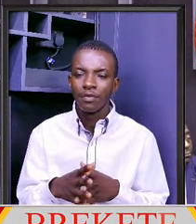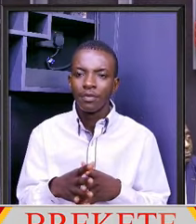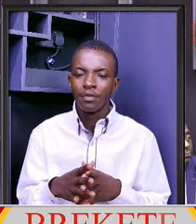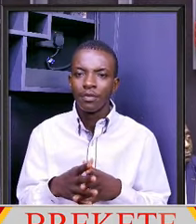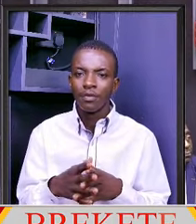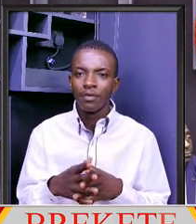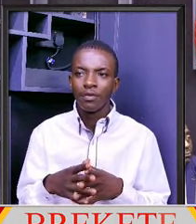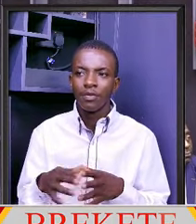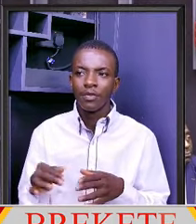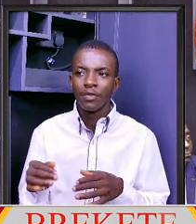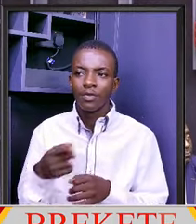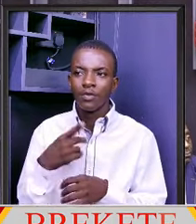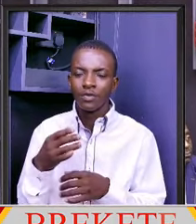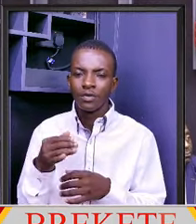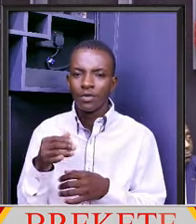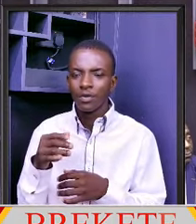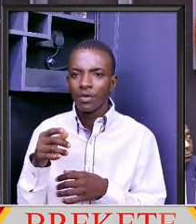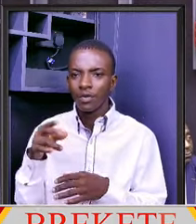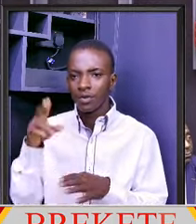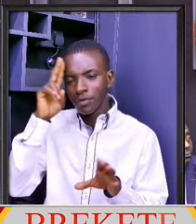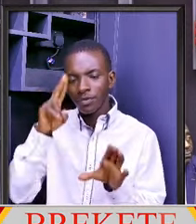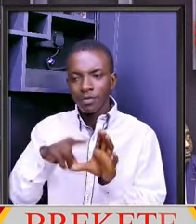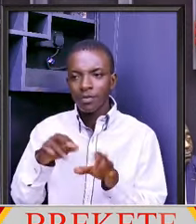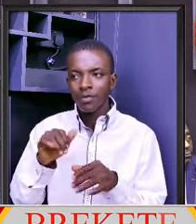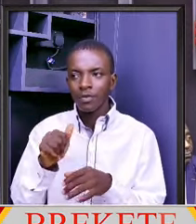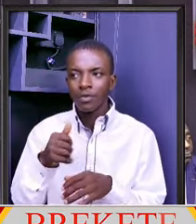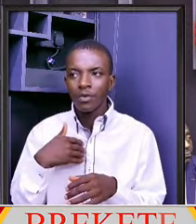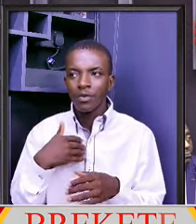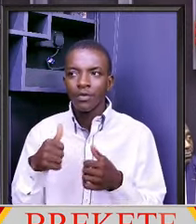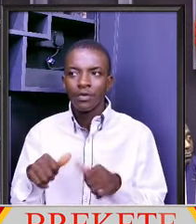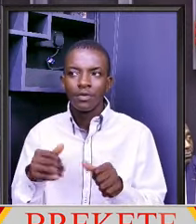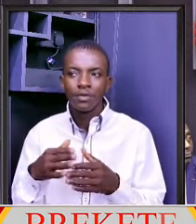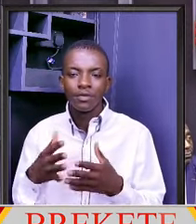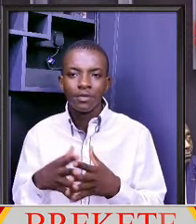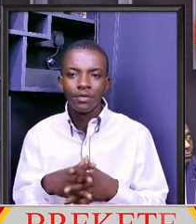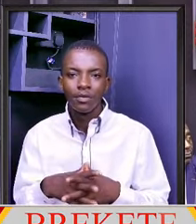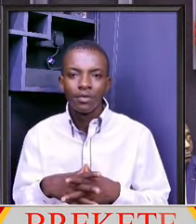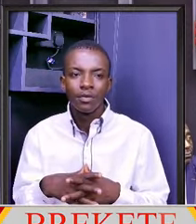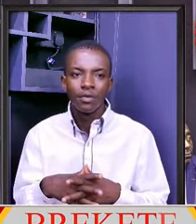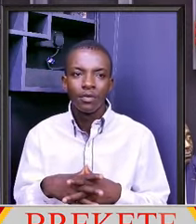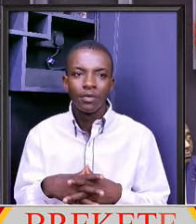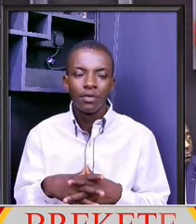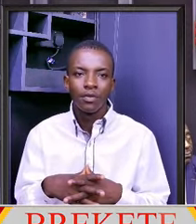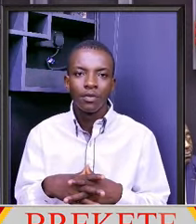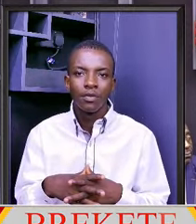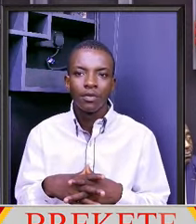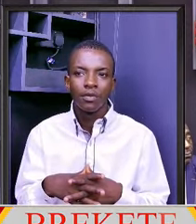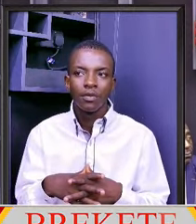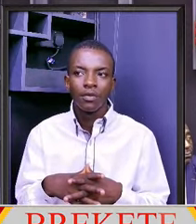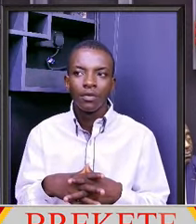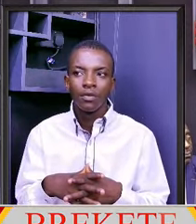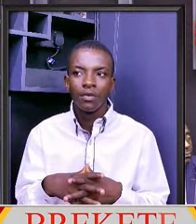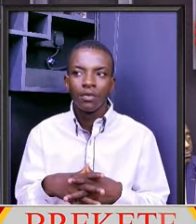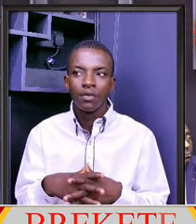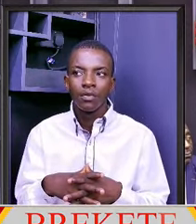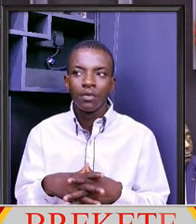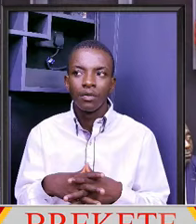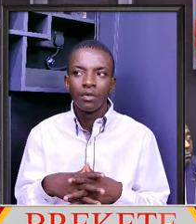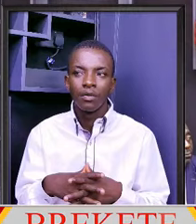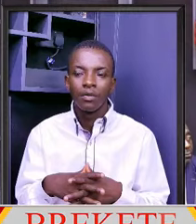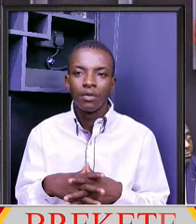He's the state chairman of Akumura in Abuja. We have the evidence against him. Musa, can you swear that